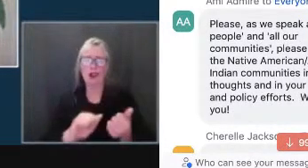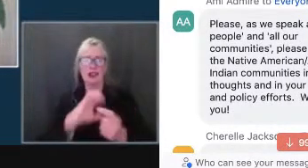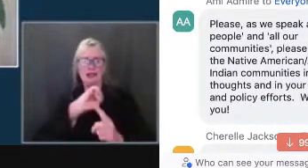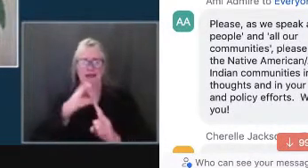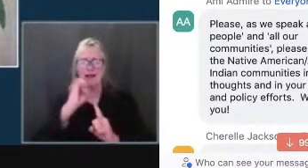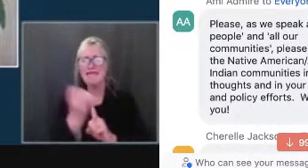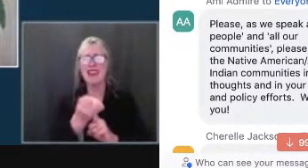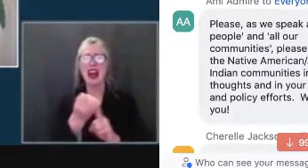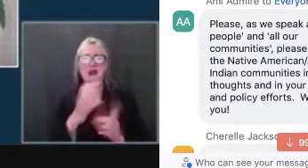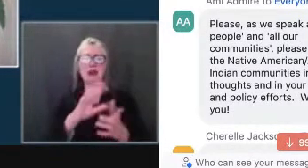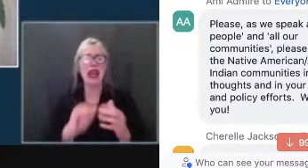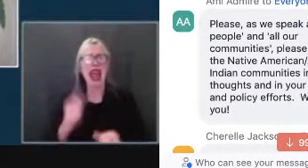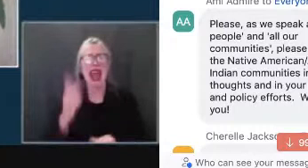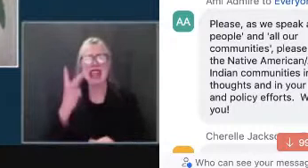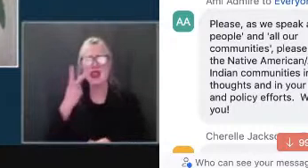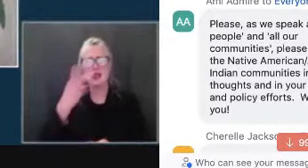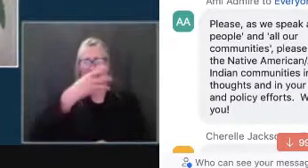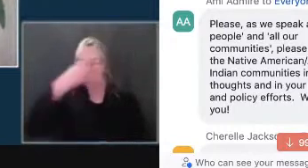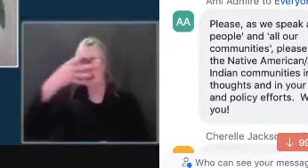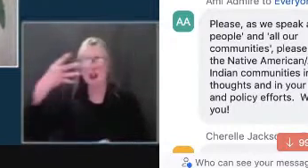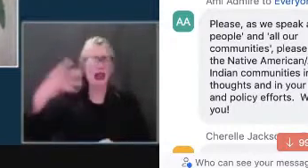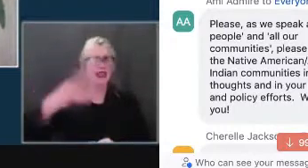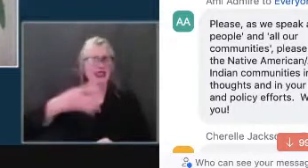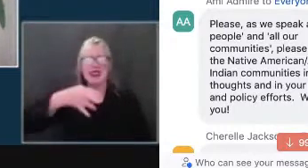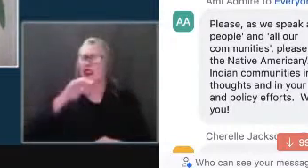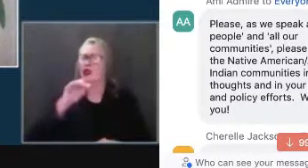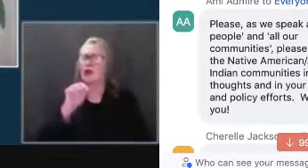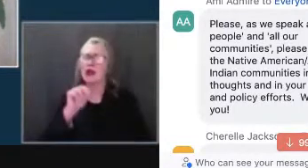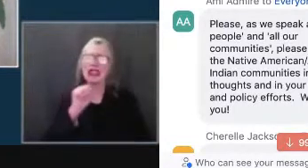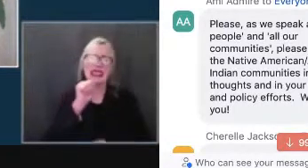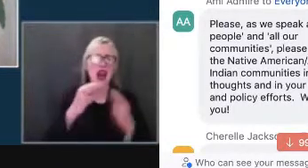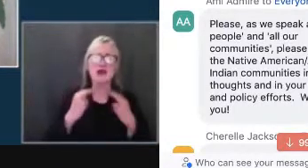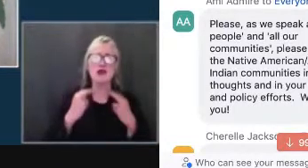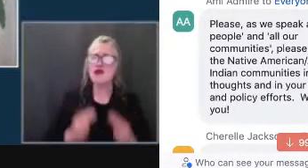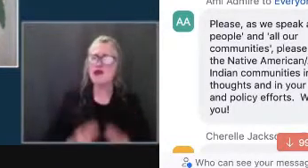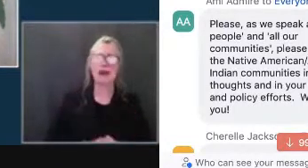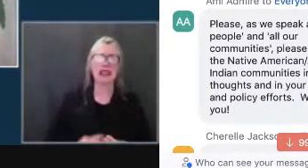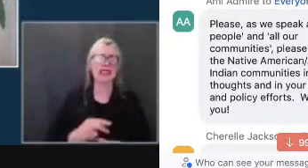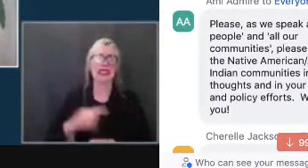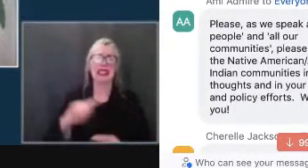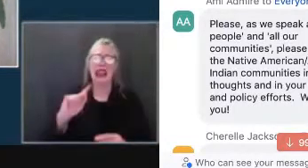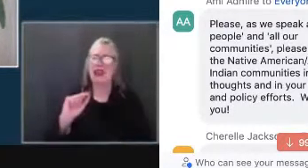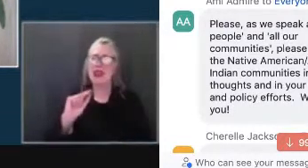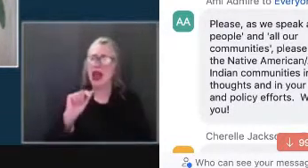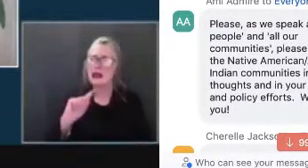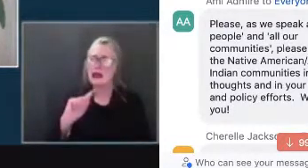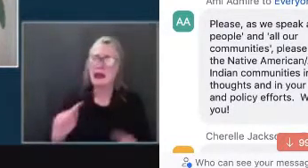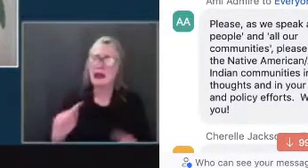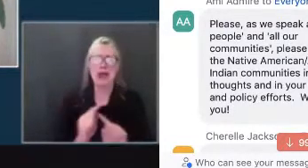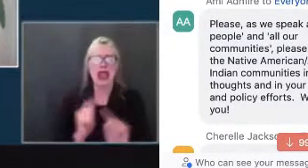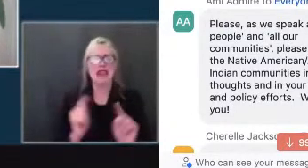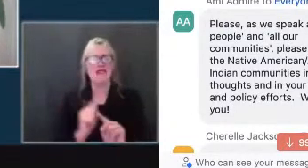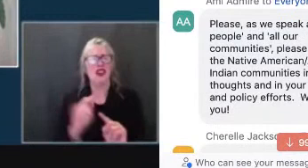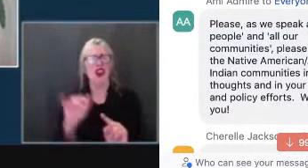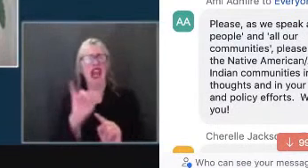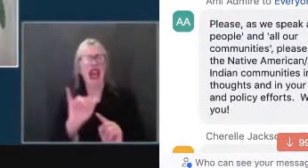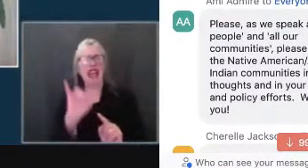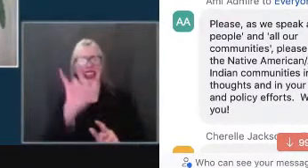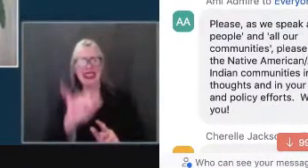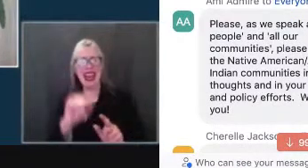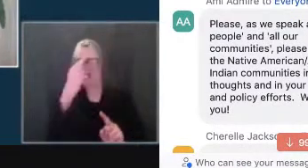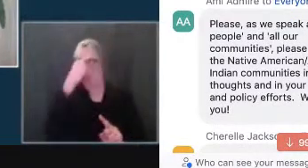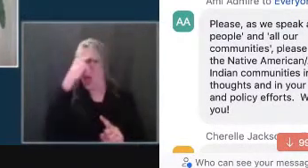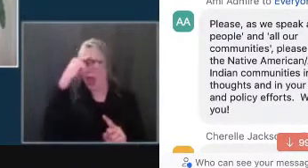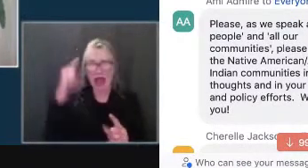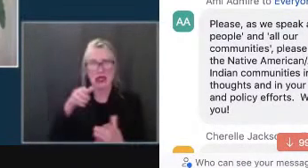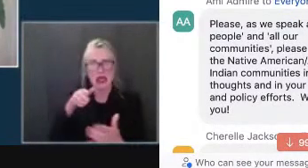inhumane immigration system and laws, the still festering and painful original sin that is anti-Black racism